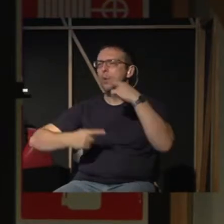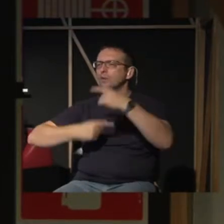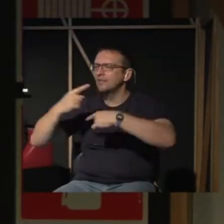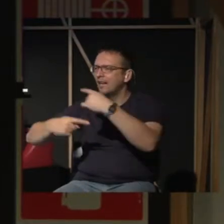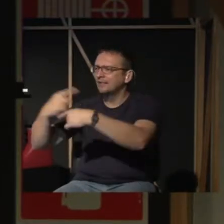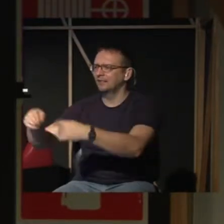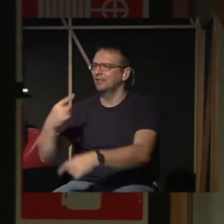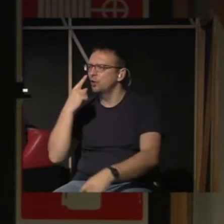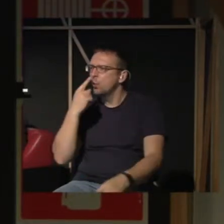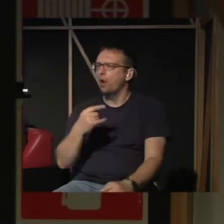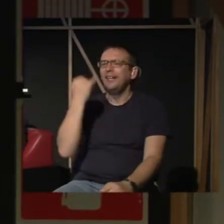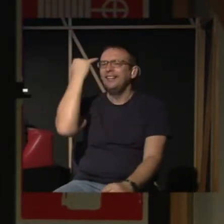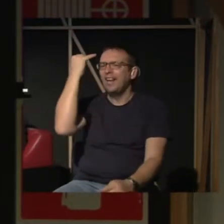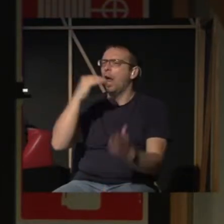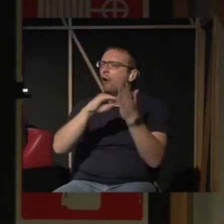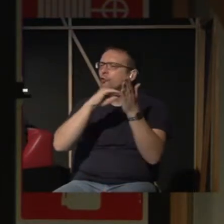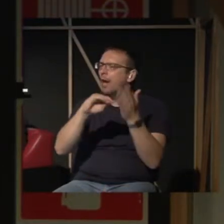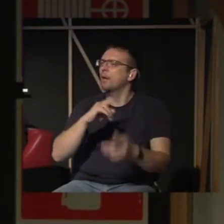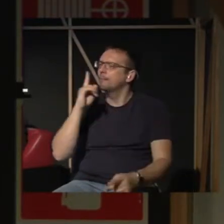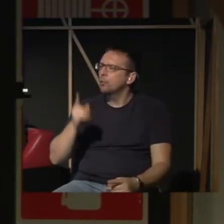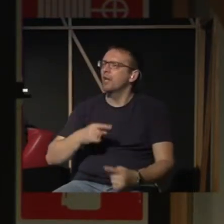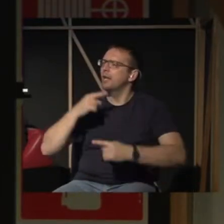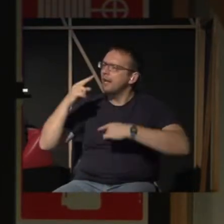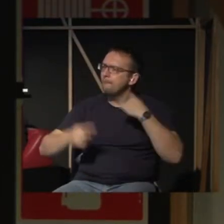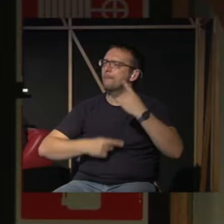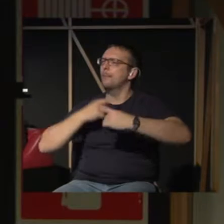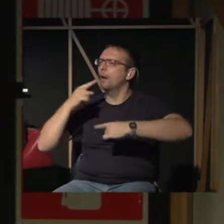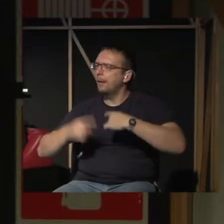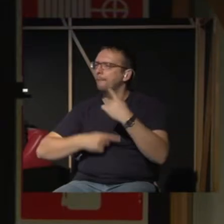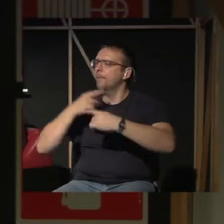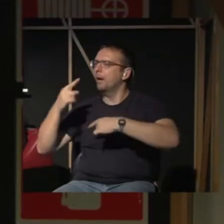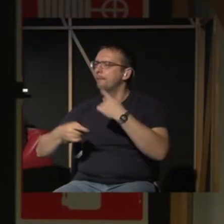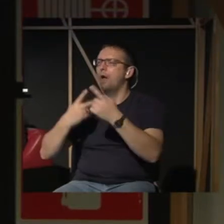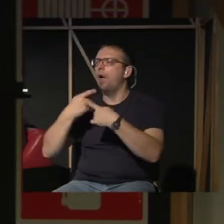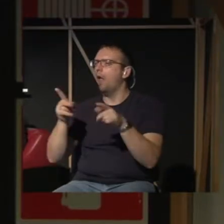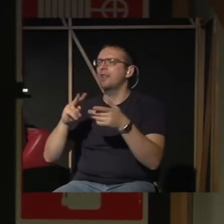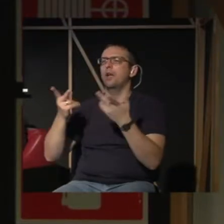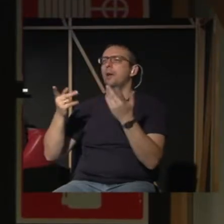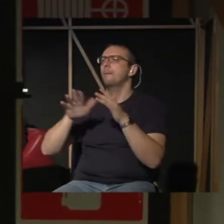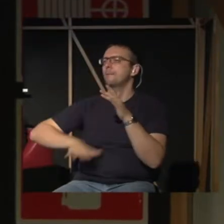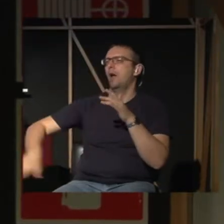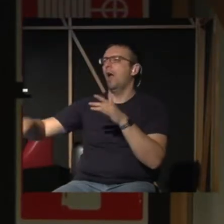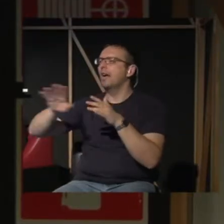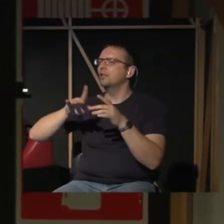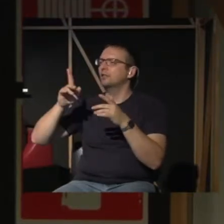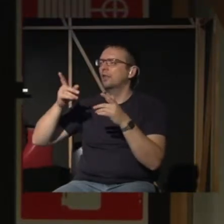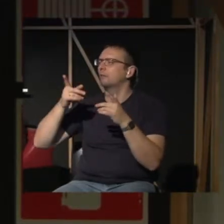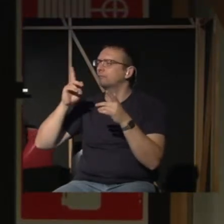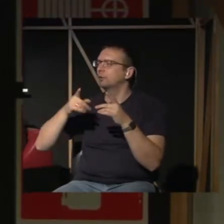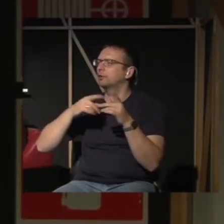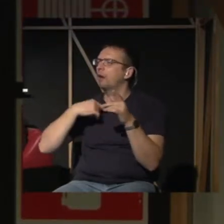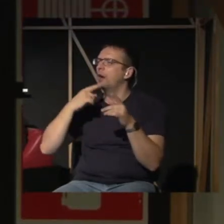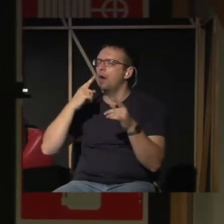by several other functional areas. So and also a number of other procedures,